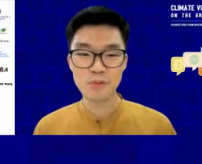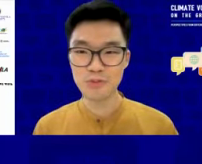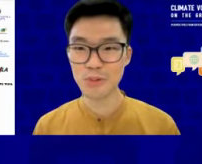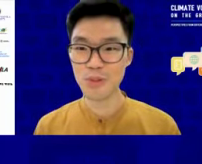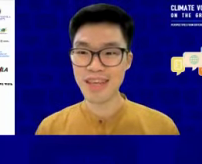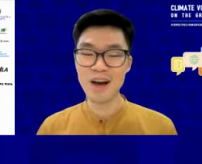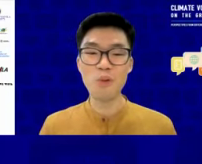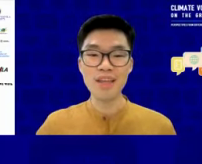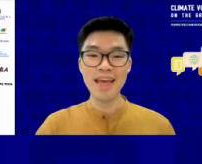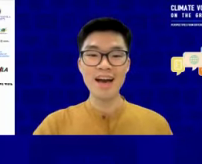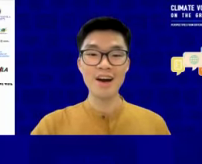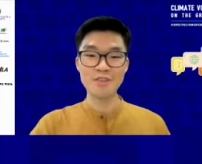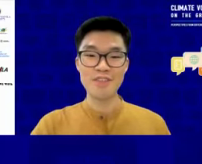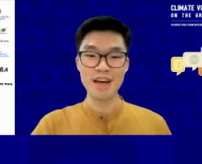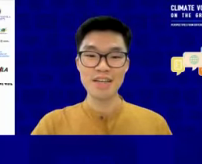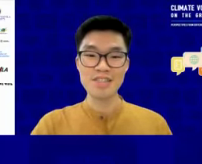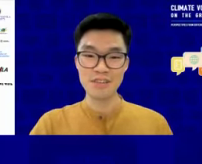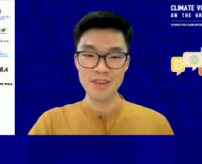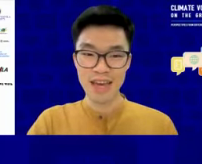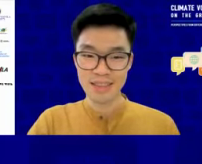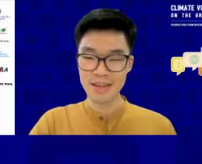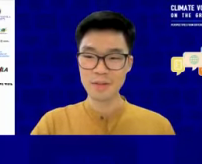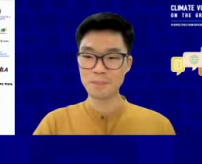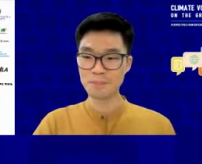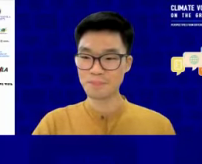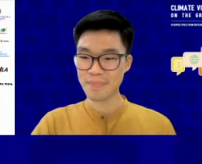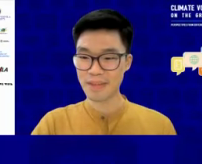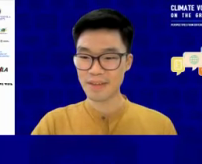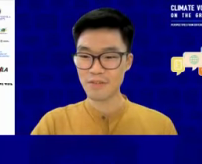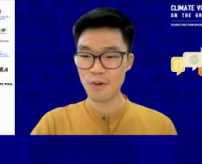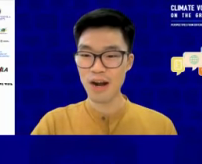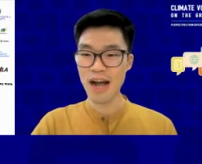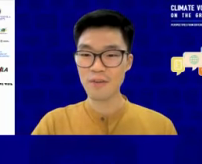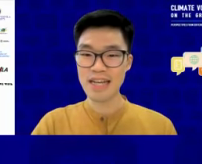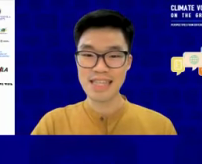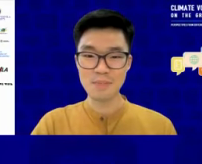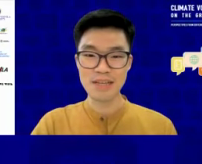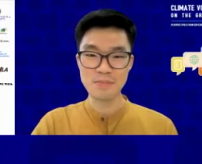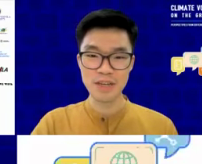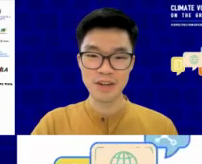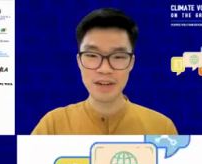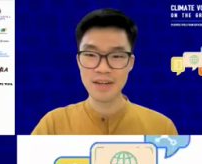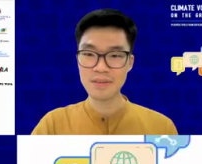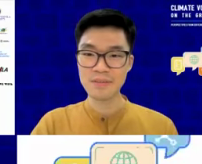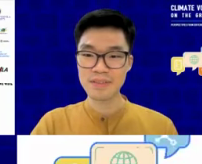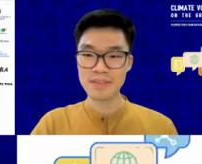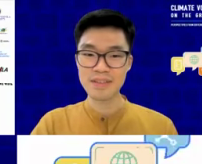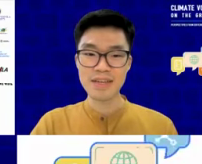We now move to the awarding of the certificate for our esteemed